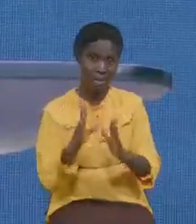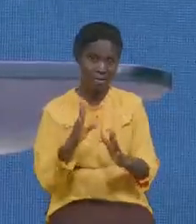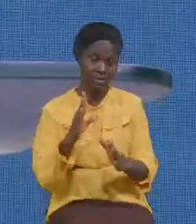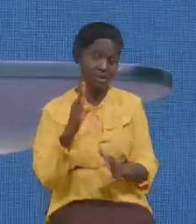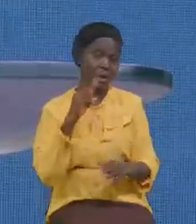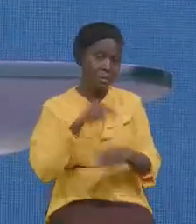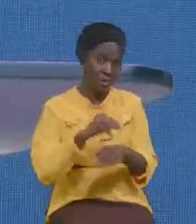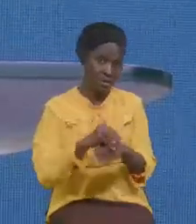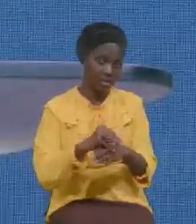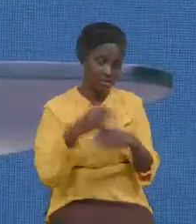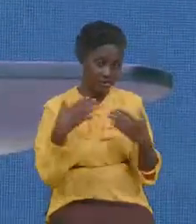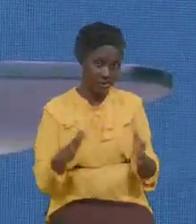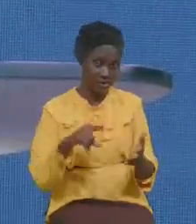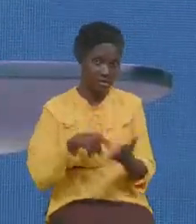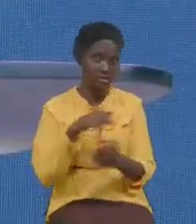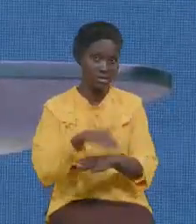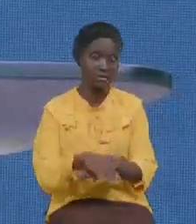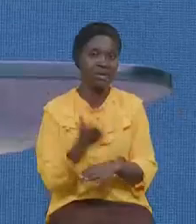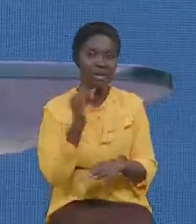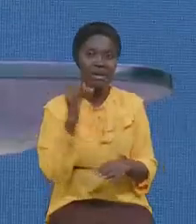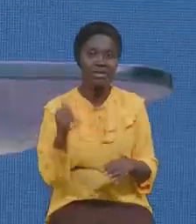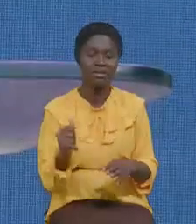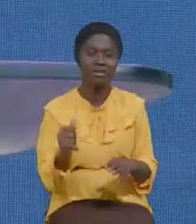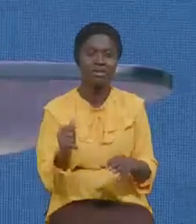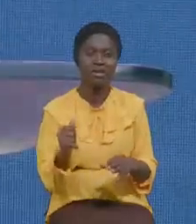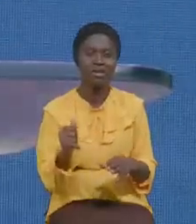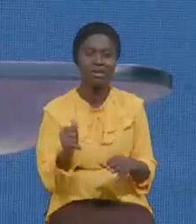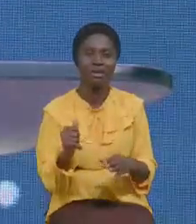is a link, GCK or